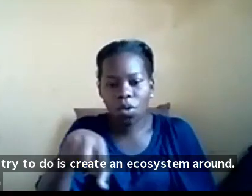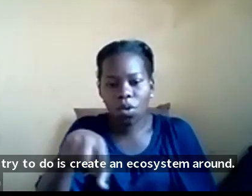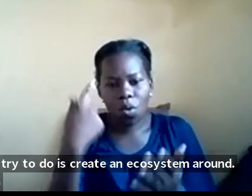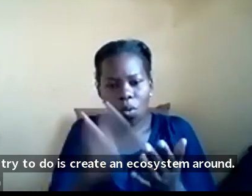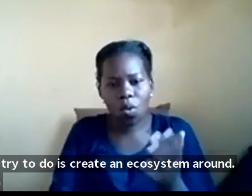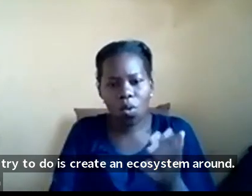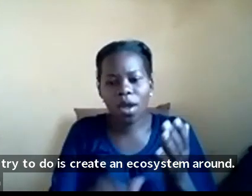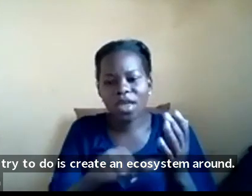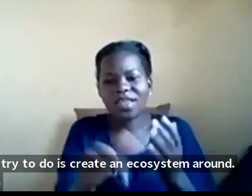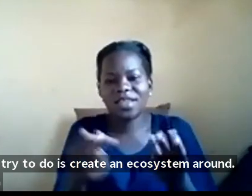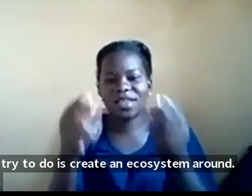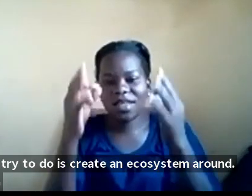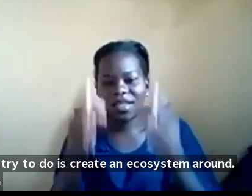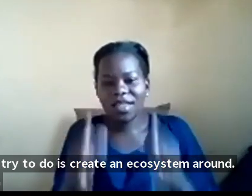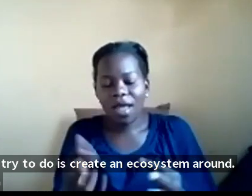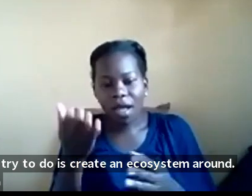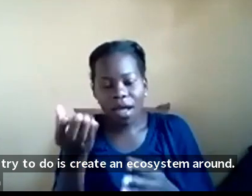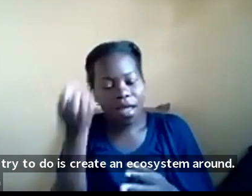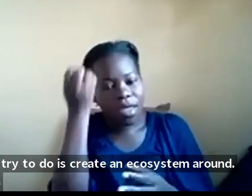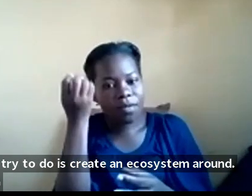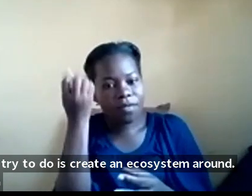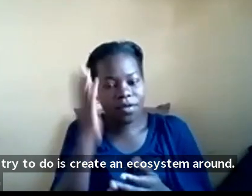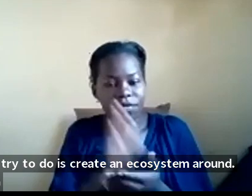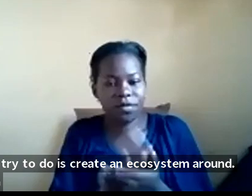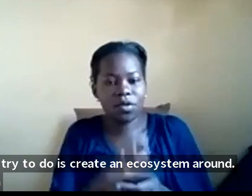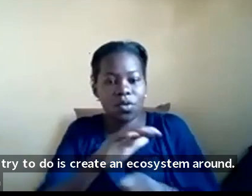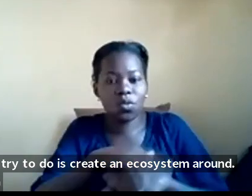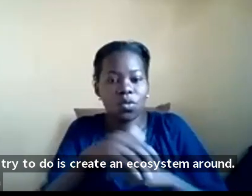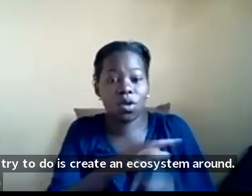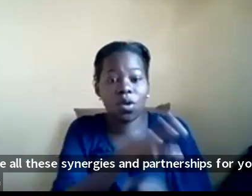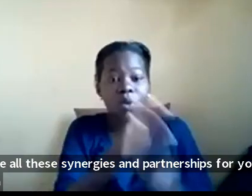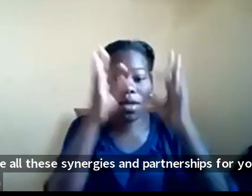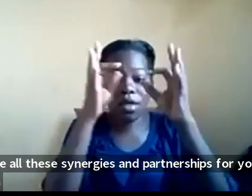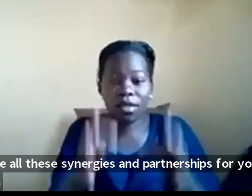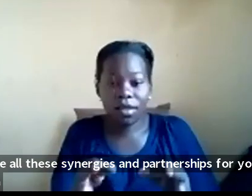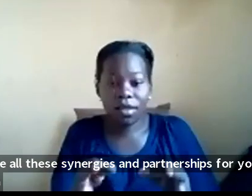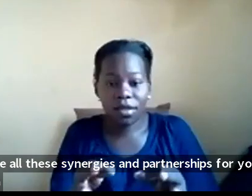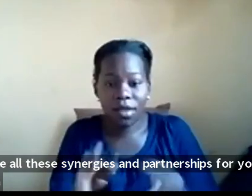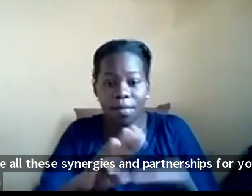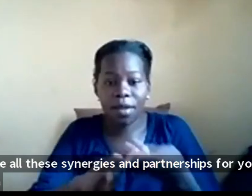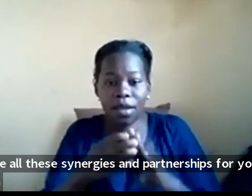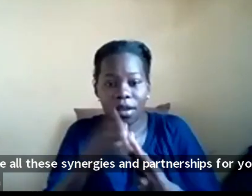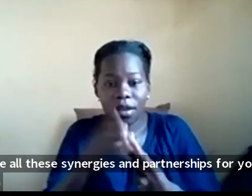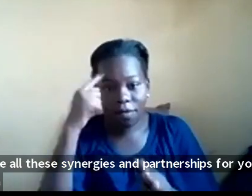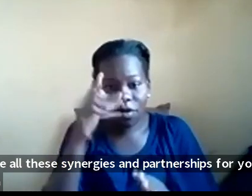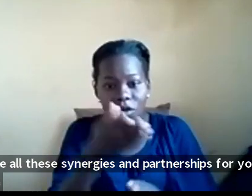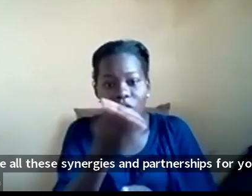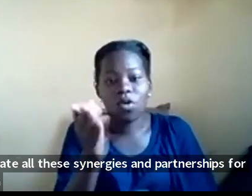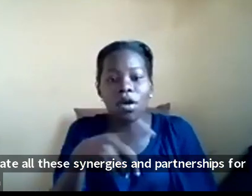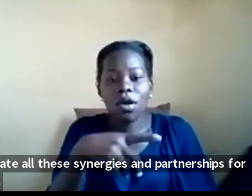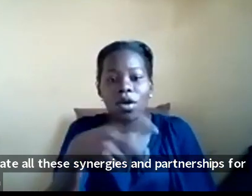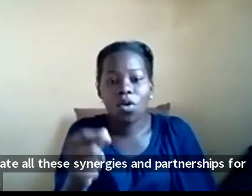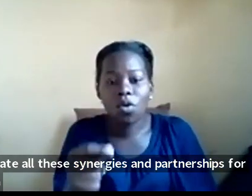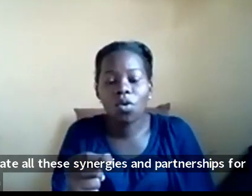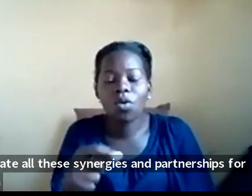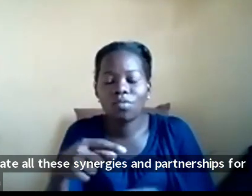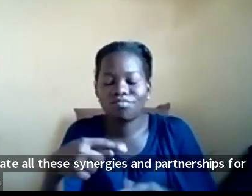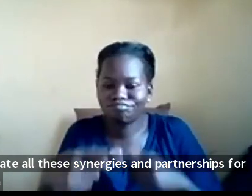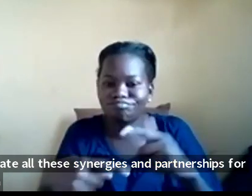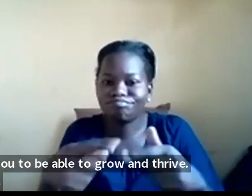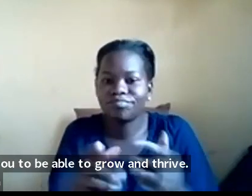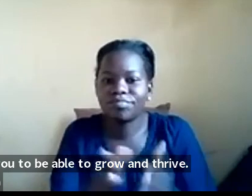have. And we create all these synergies and partnerships for you to be able to grow and thrive. And that's why we work with people